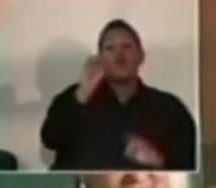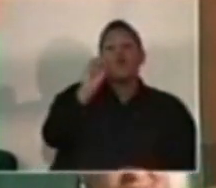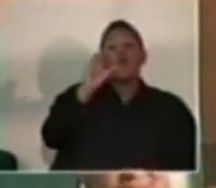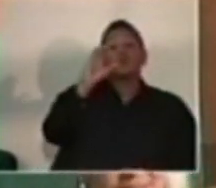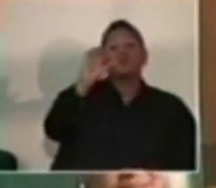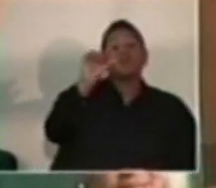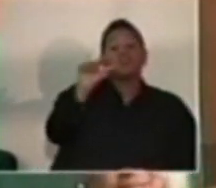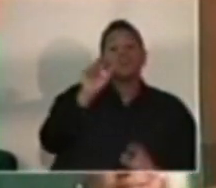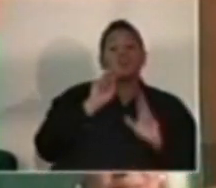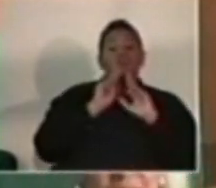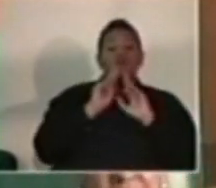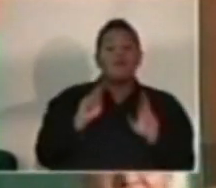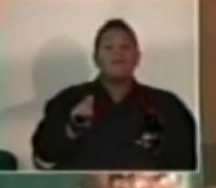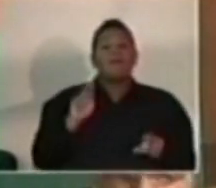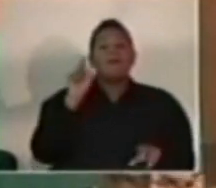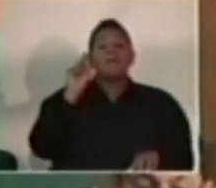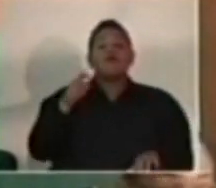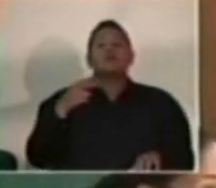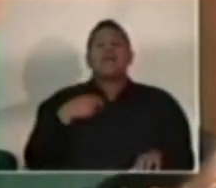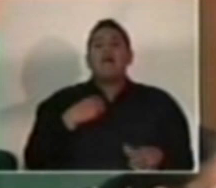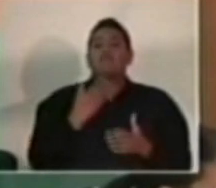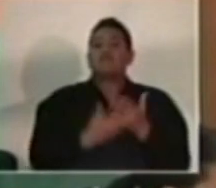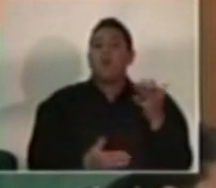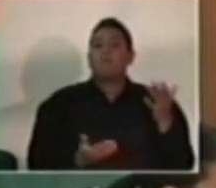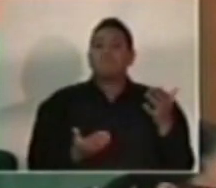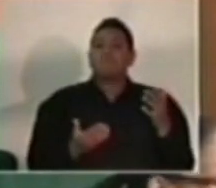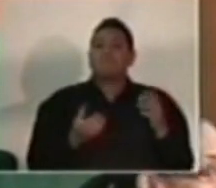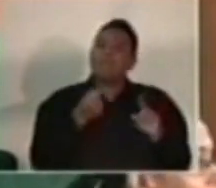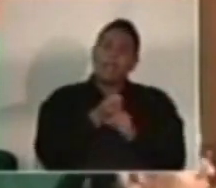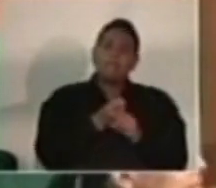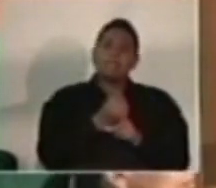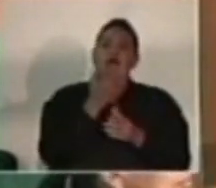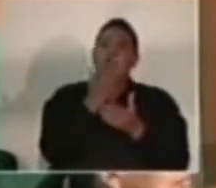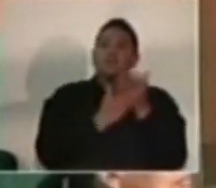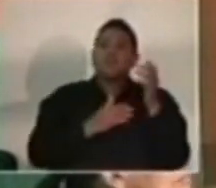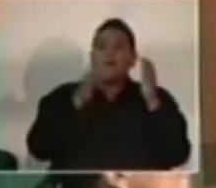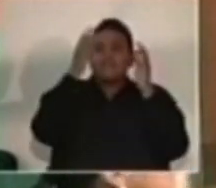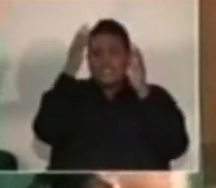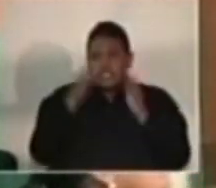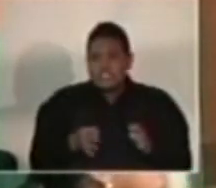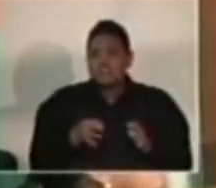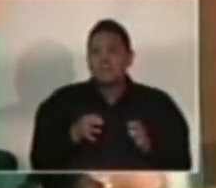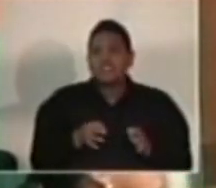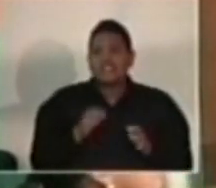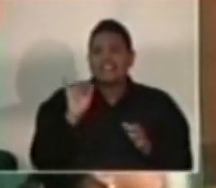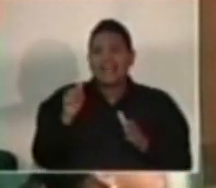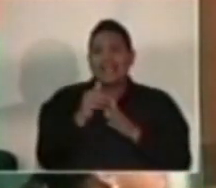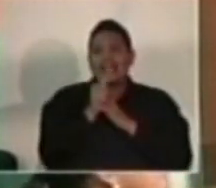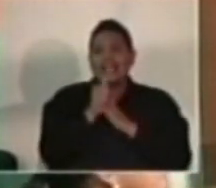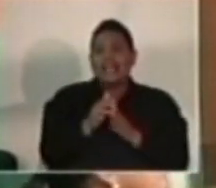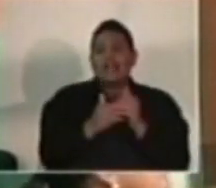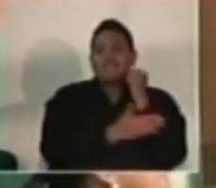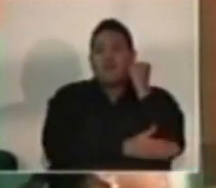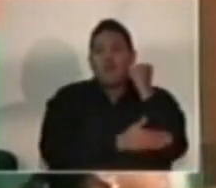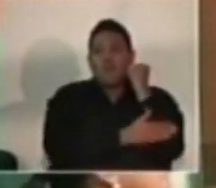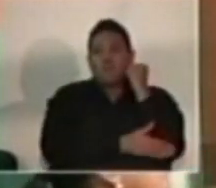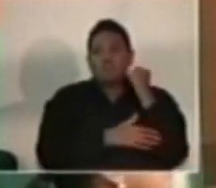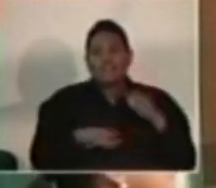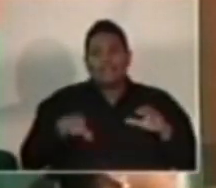report must carry some weight on the decisions that the leader of a country will